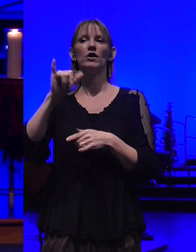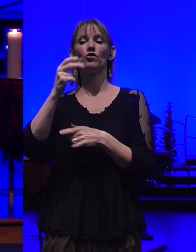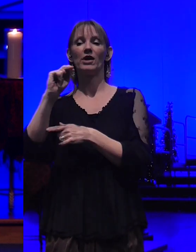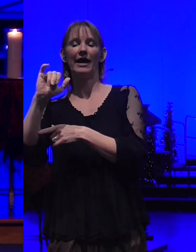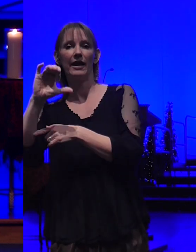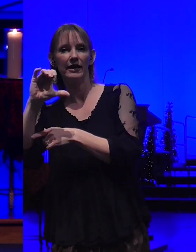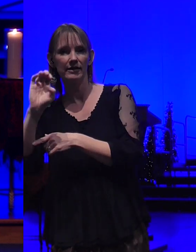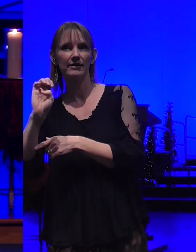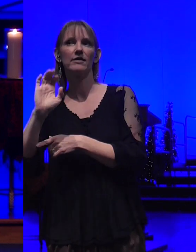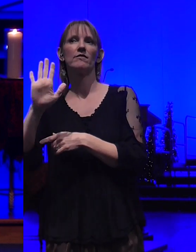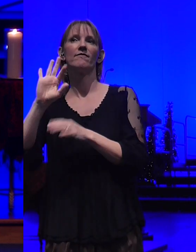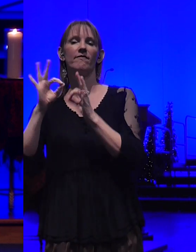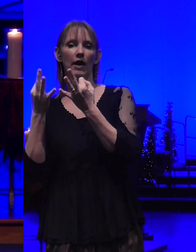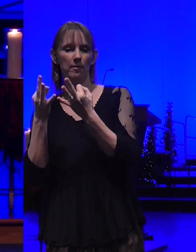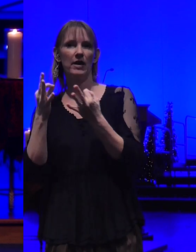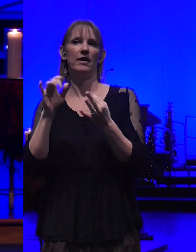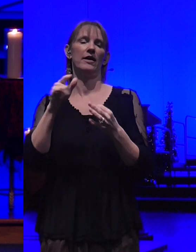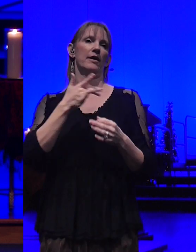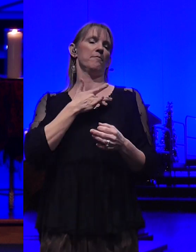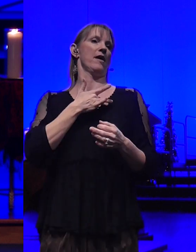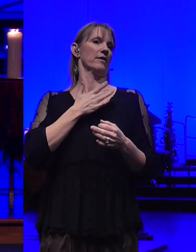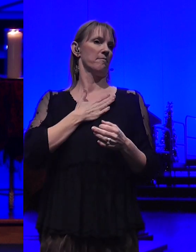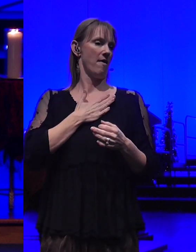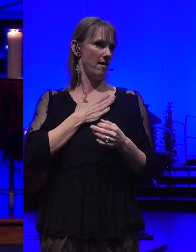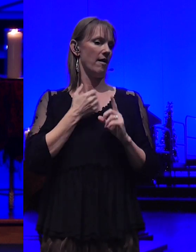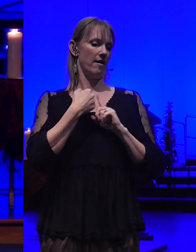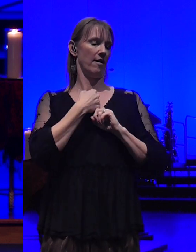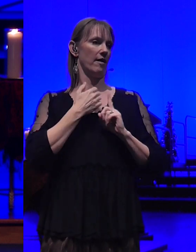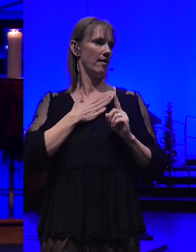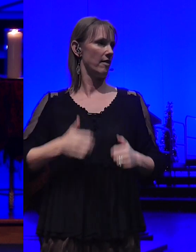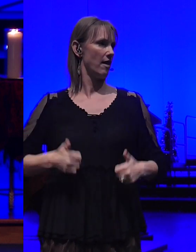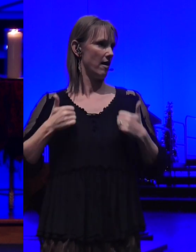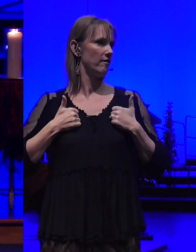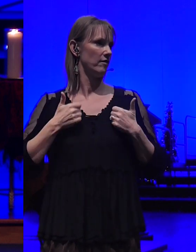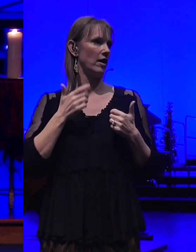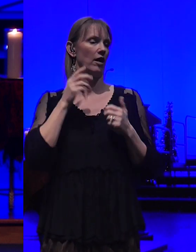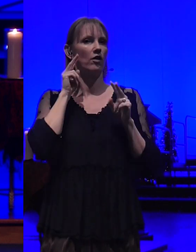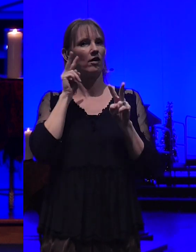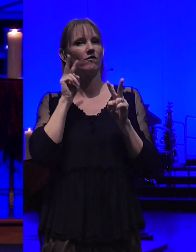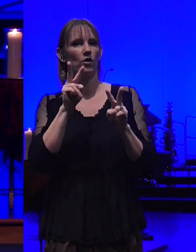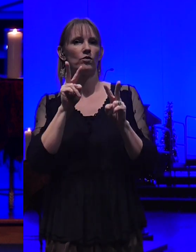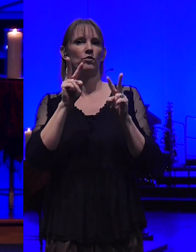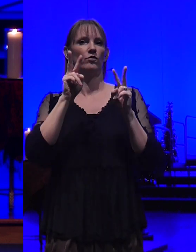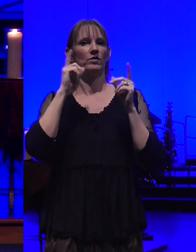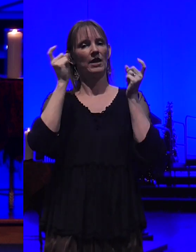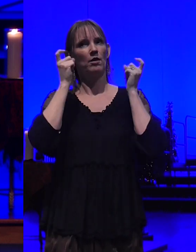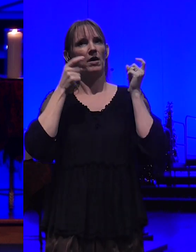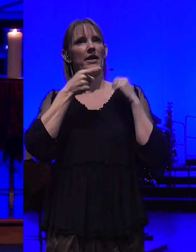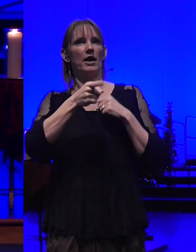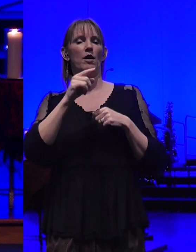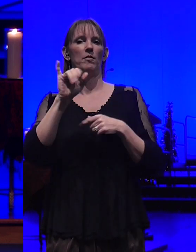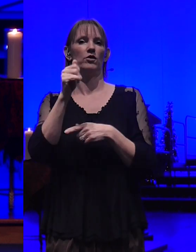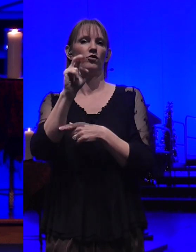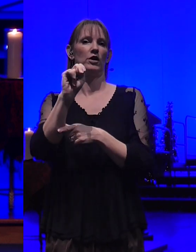you, and he touched my heart and my life so deeply, and I look forward to being part of celebrating him on the 6th.